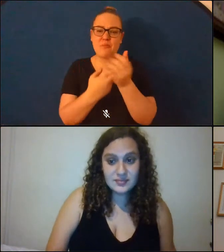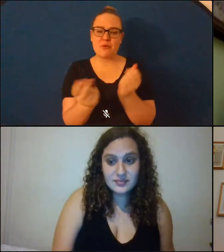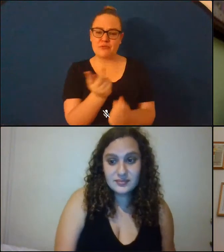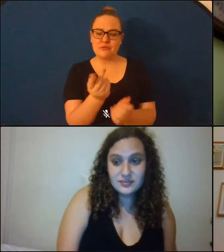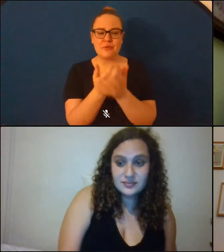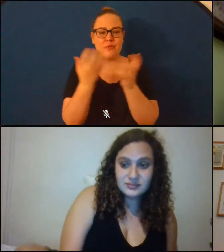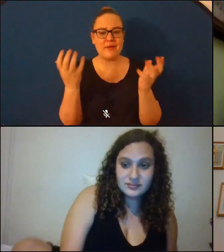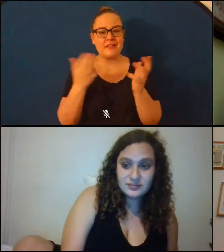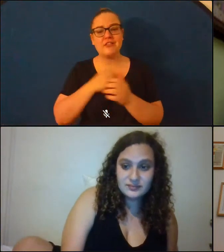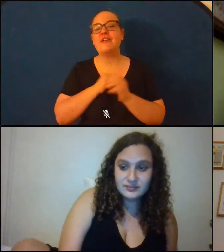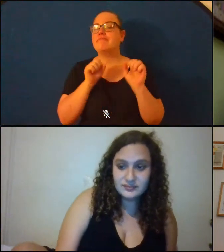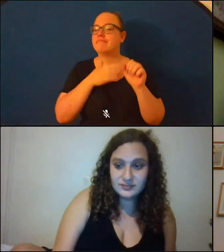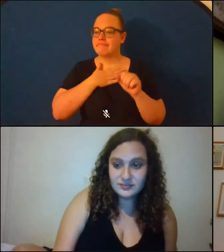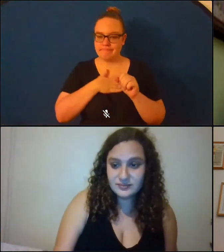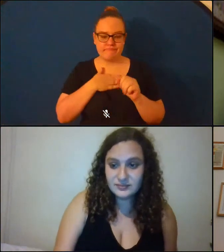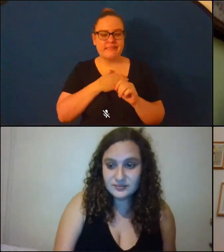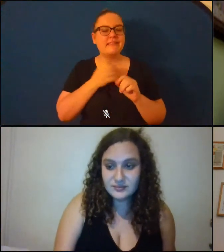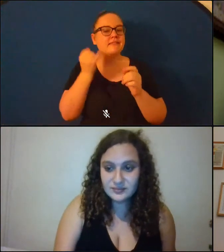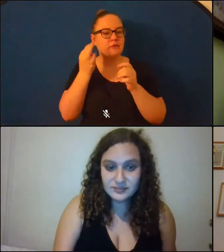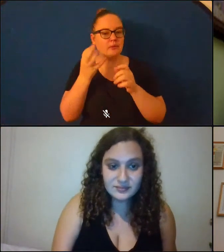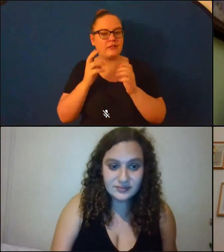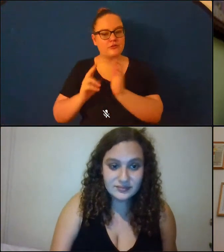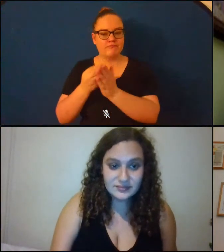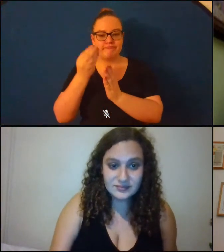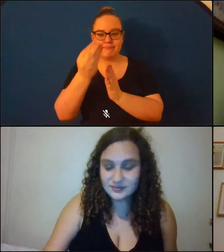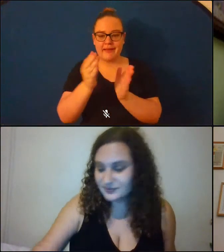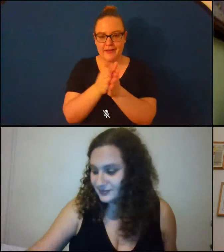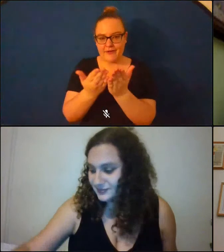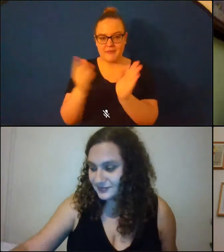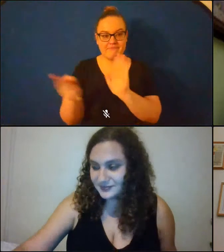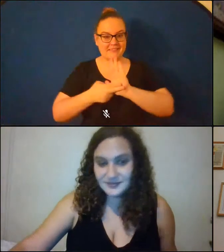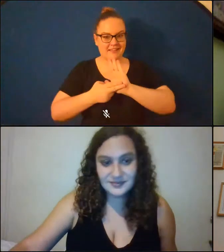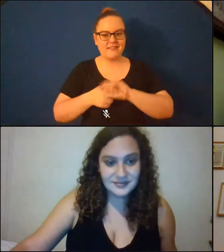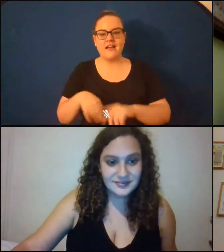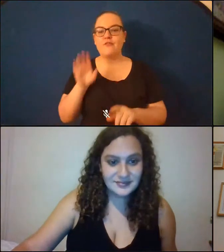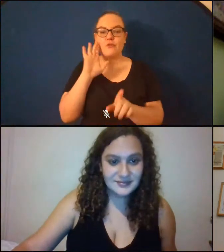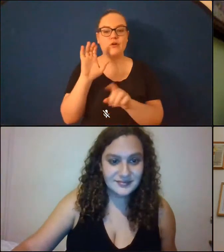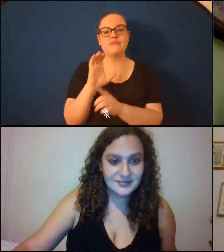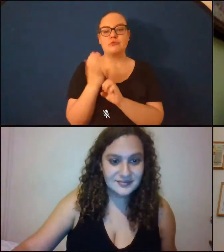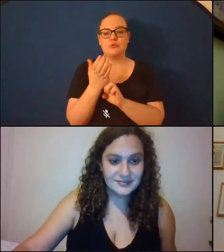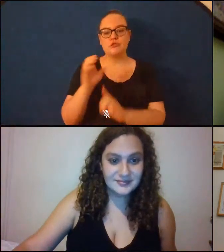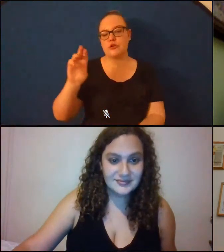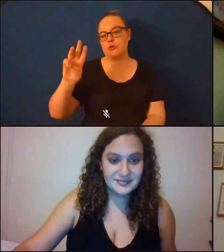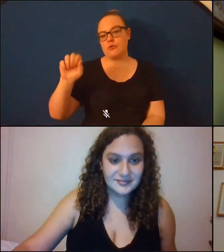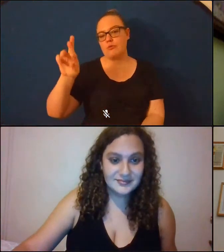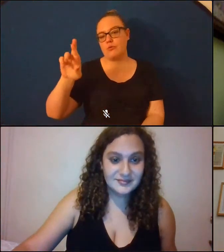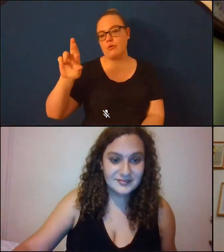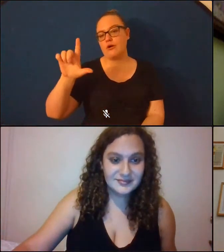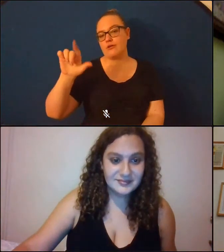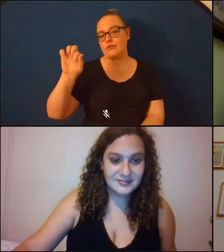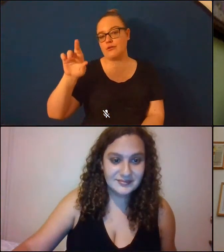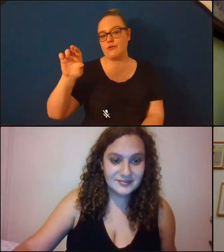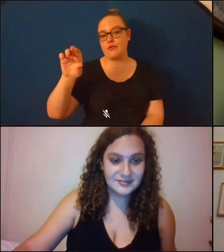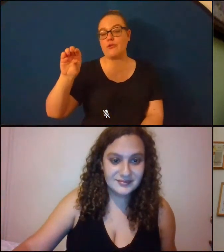purchase a signed copy of Culture Warlords, which you can purchase. It's showing up backwards, but you can purchase it. Also, a link